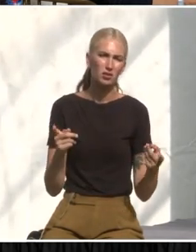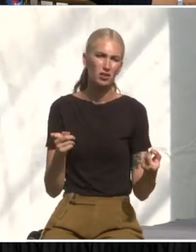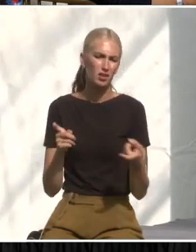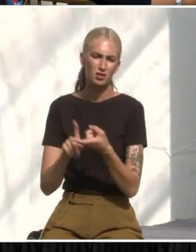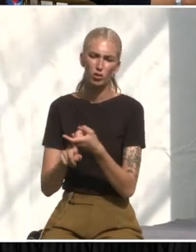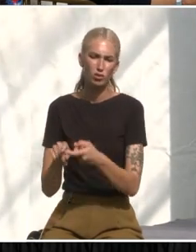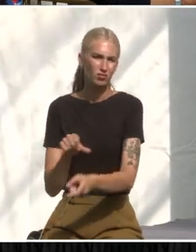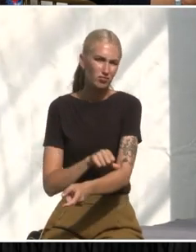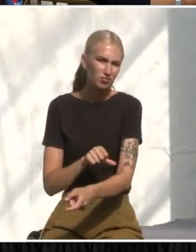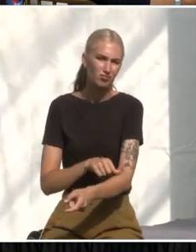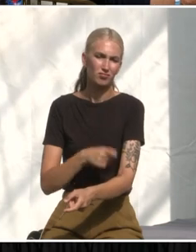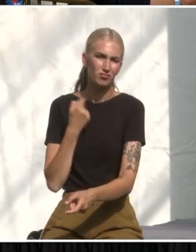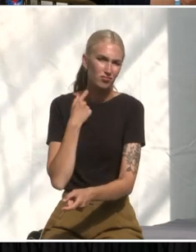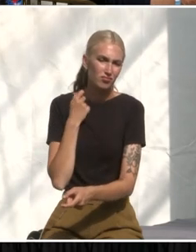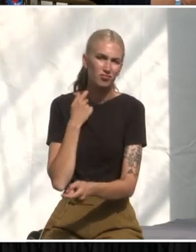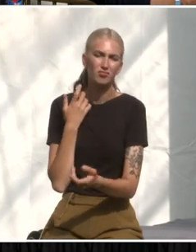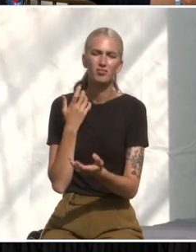kinds of substances are very...